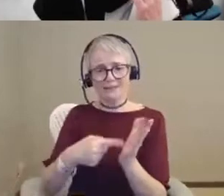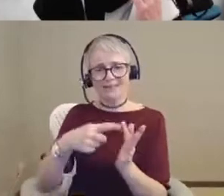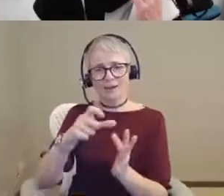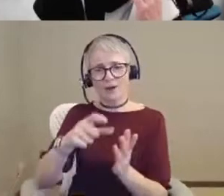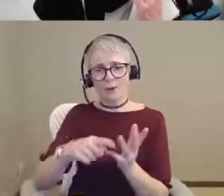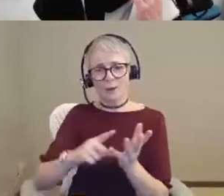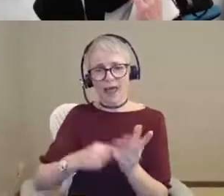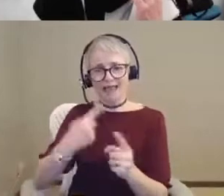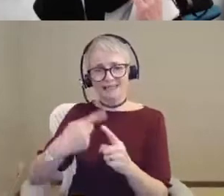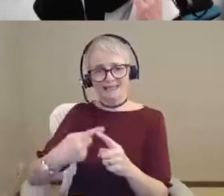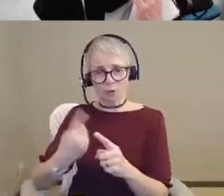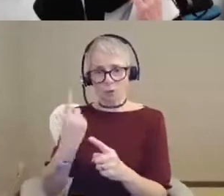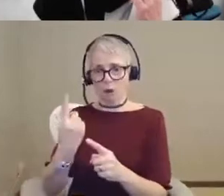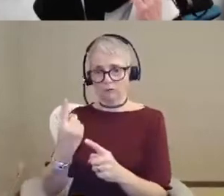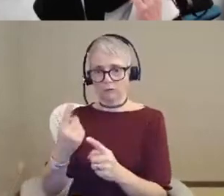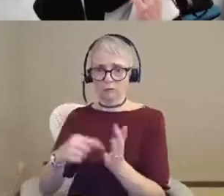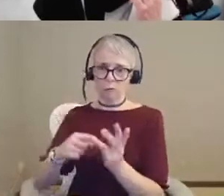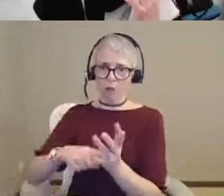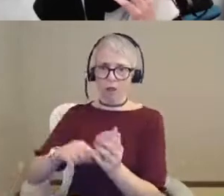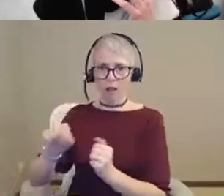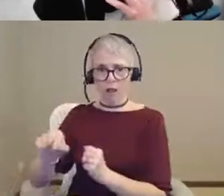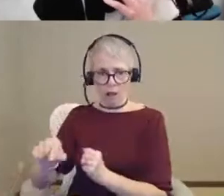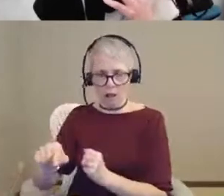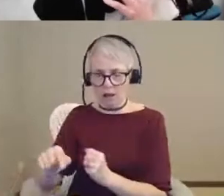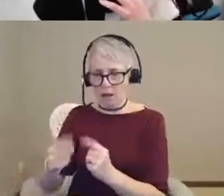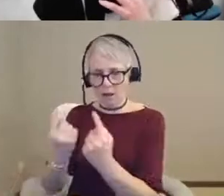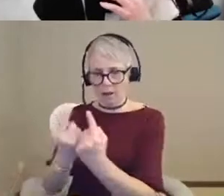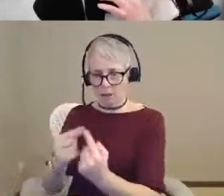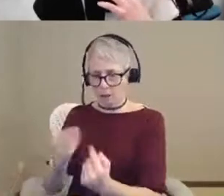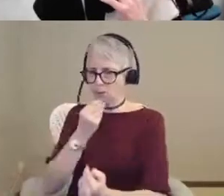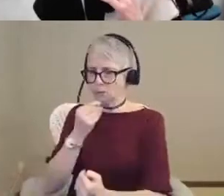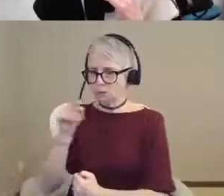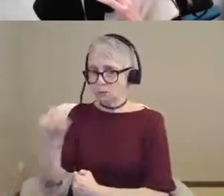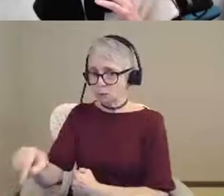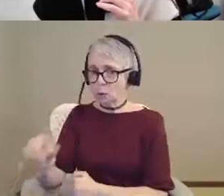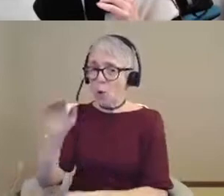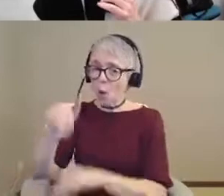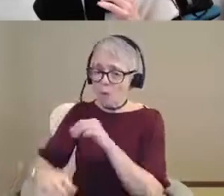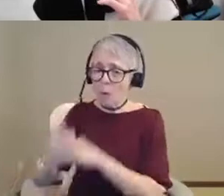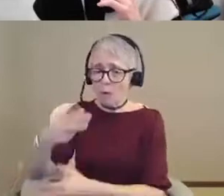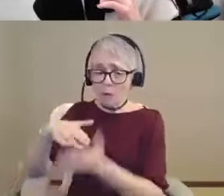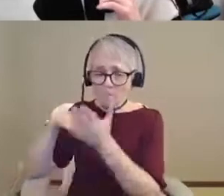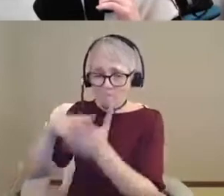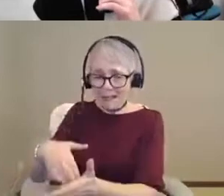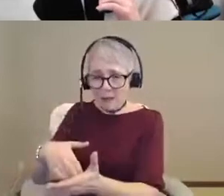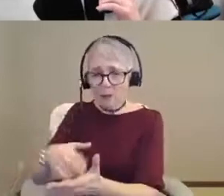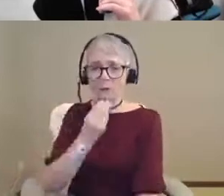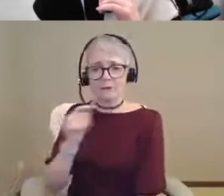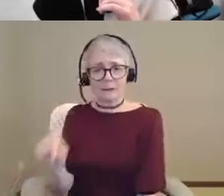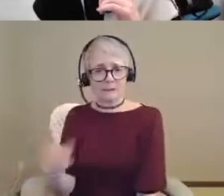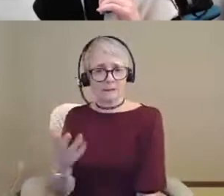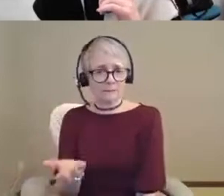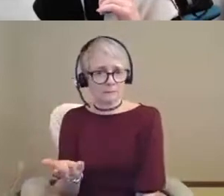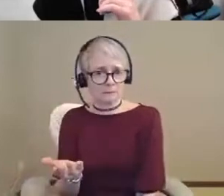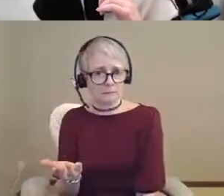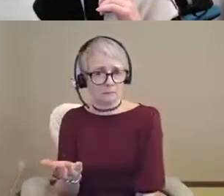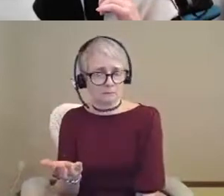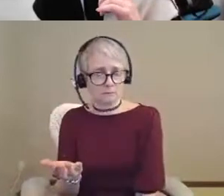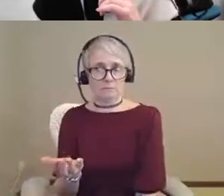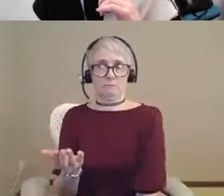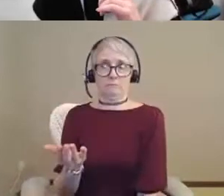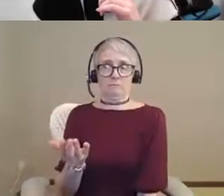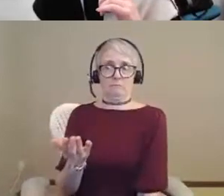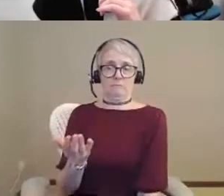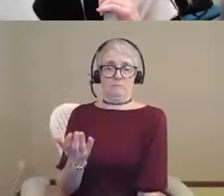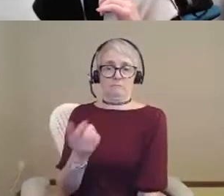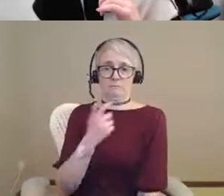Storyline and Rise, which is one of the most popular tools, that has over a million people in it. And for me, that was kind of astonishing to